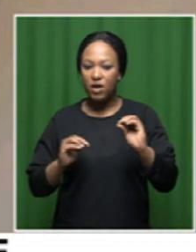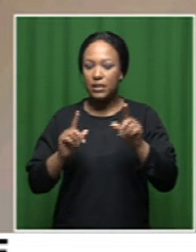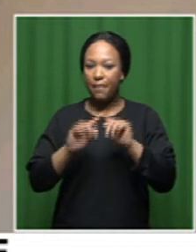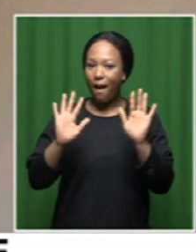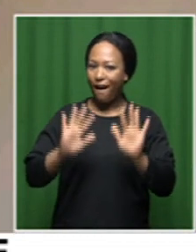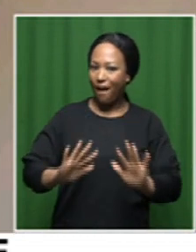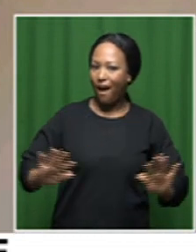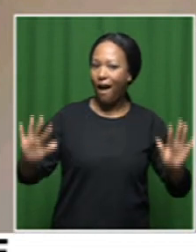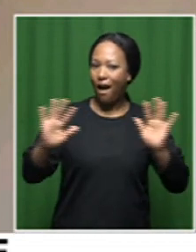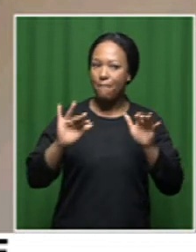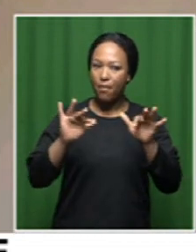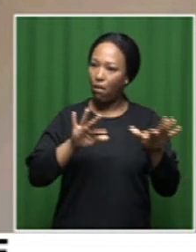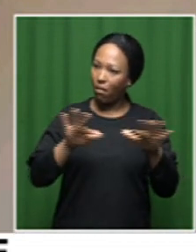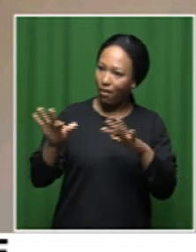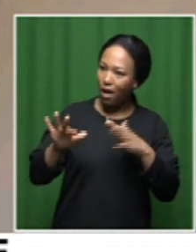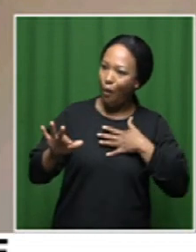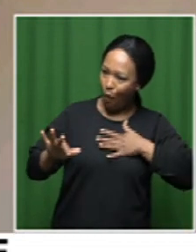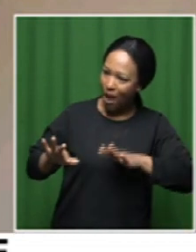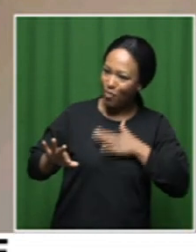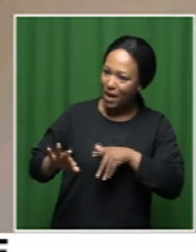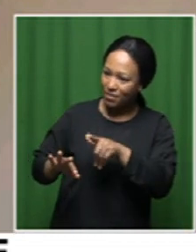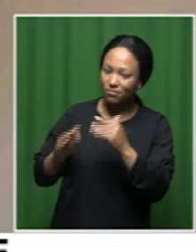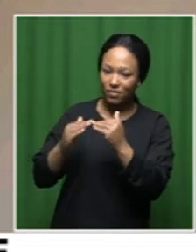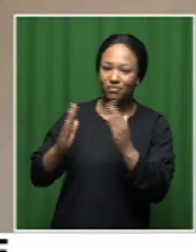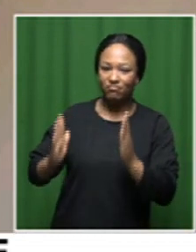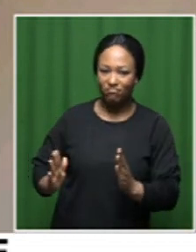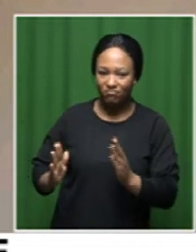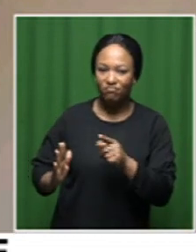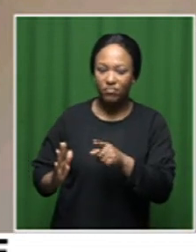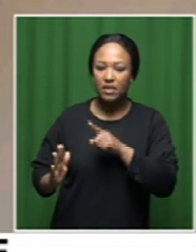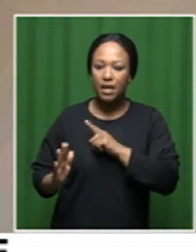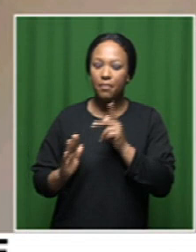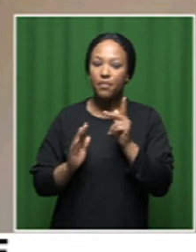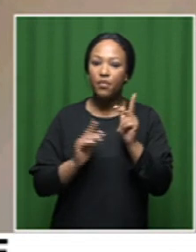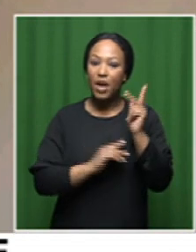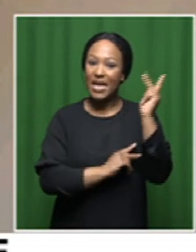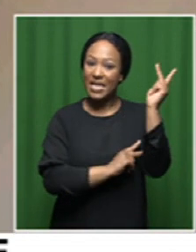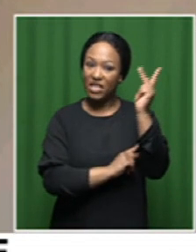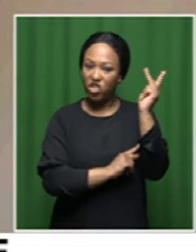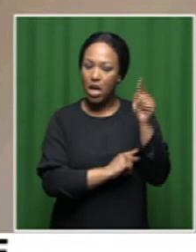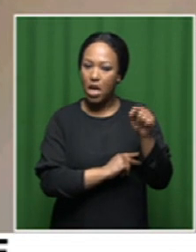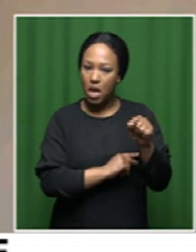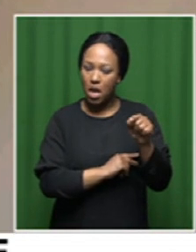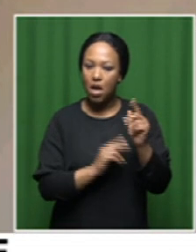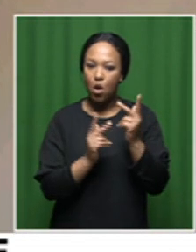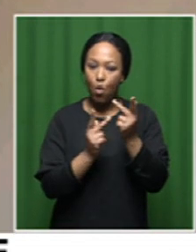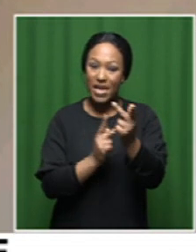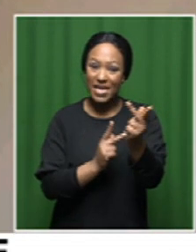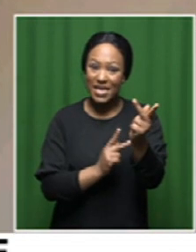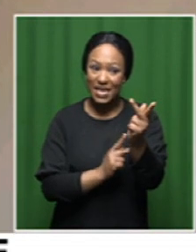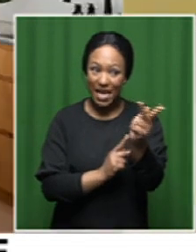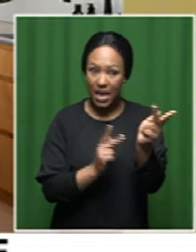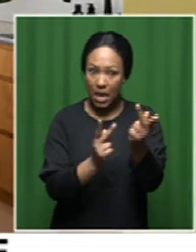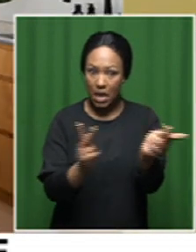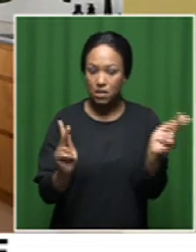the property to make it far more attractive. The second one is taking a look at your kitchen and bathrooms, but mainly your kitchen. That's a big selling point, and I